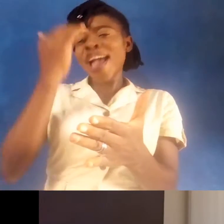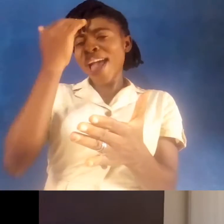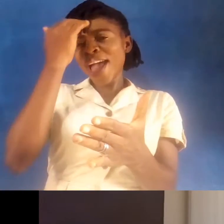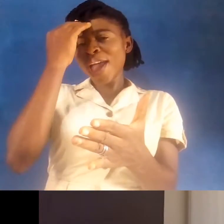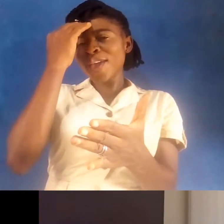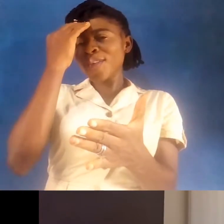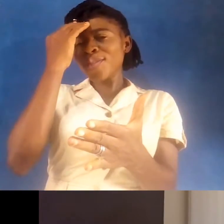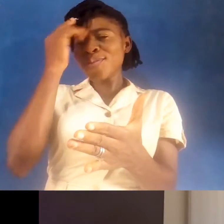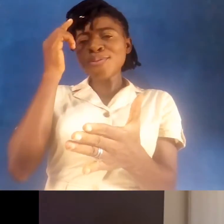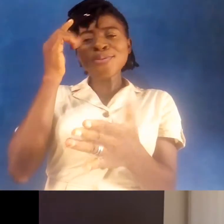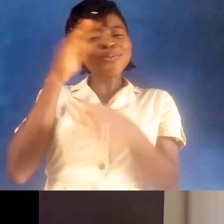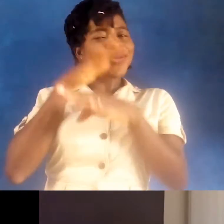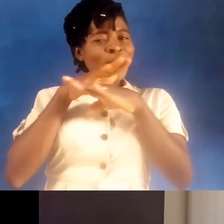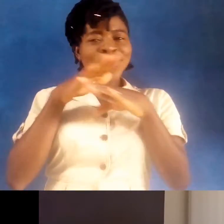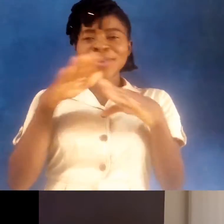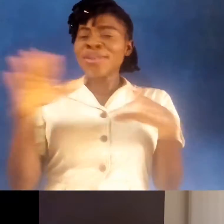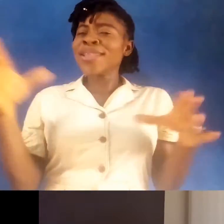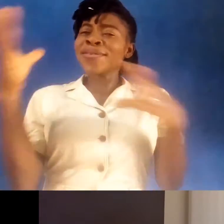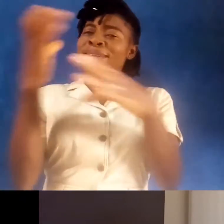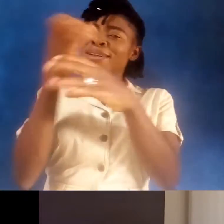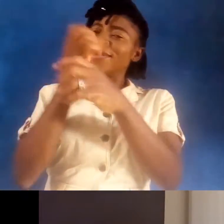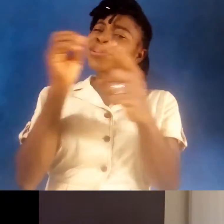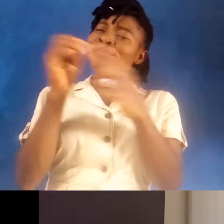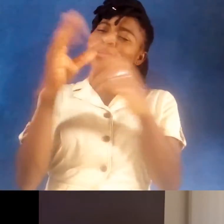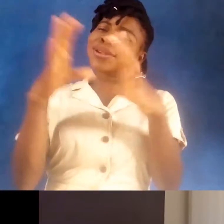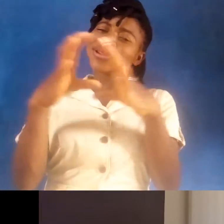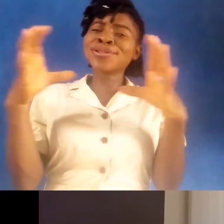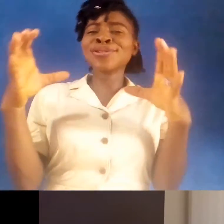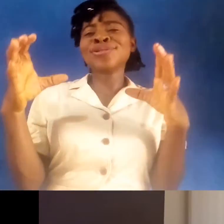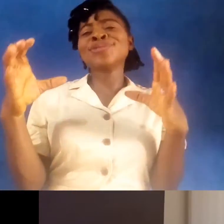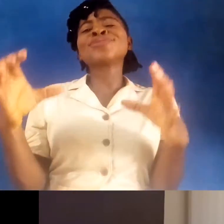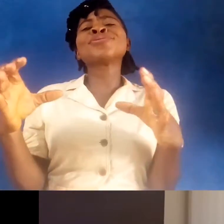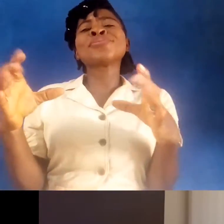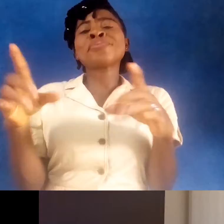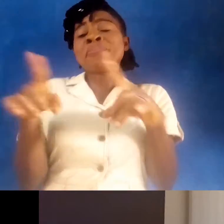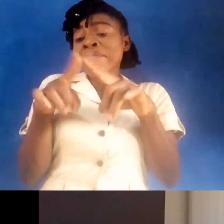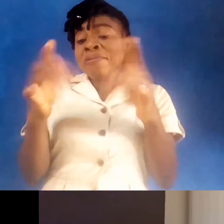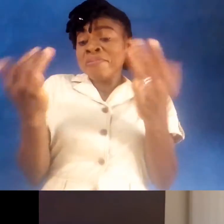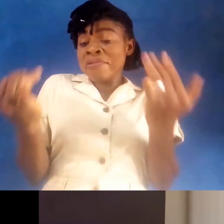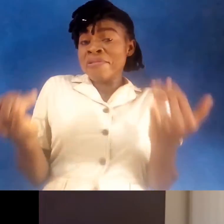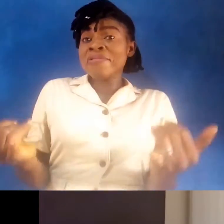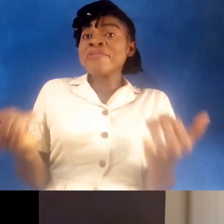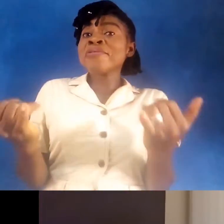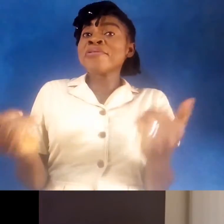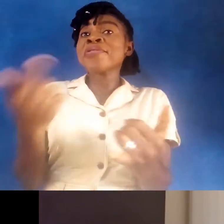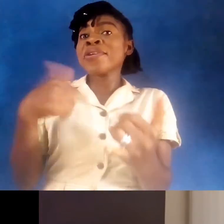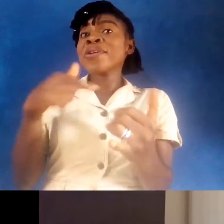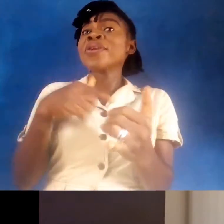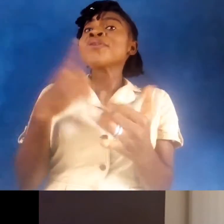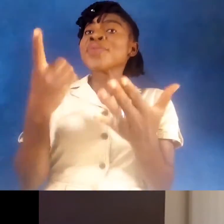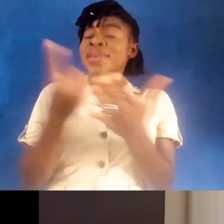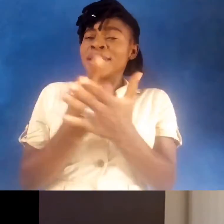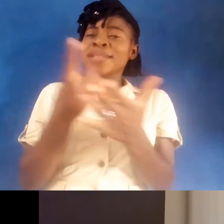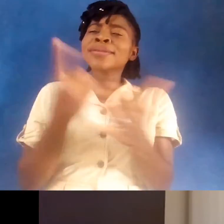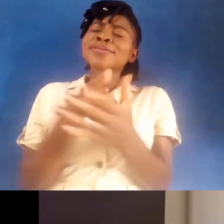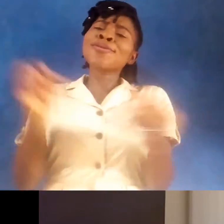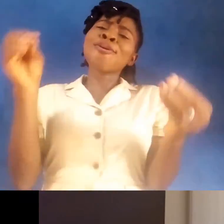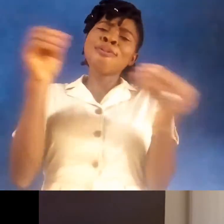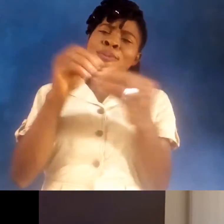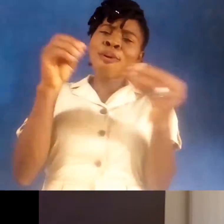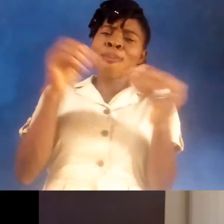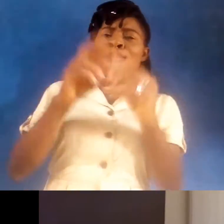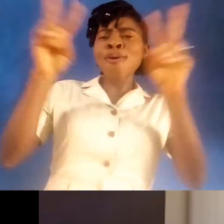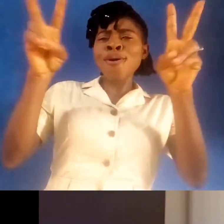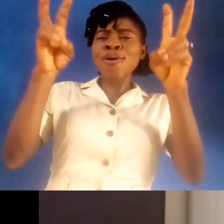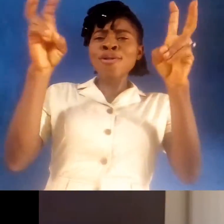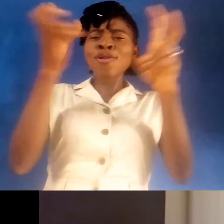Edward discuss a number of sign language with us, and we are still going to come up with more topics of